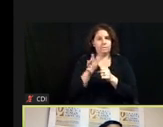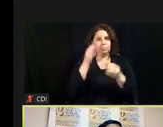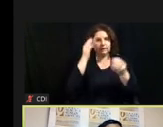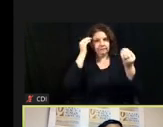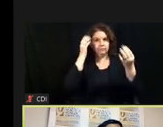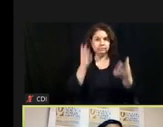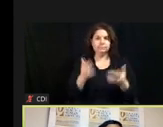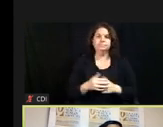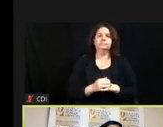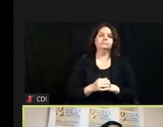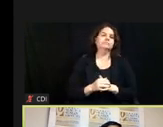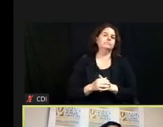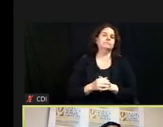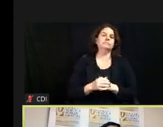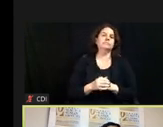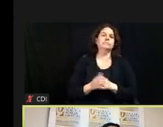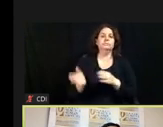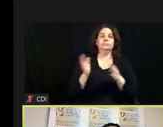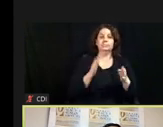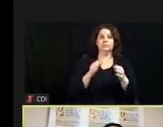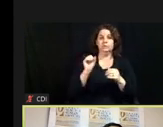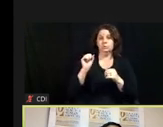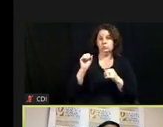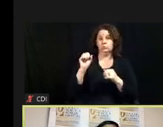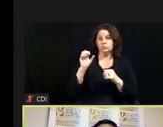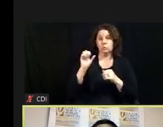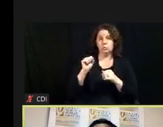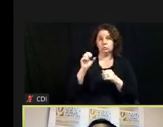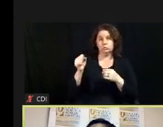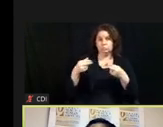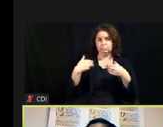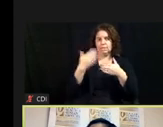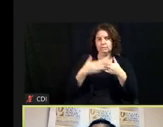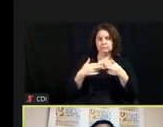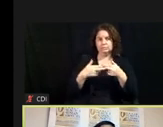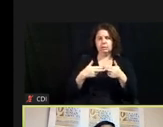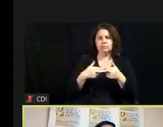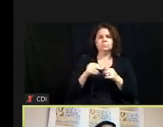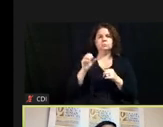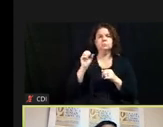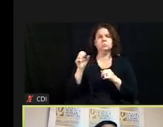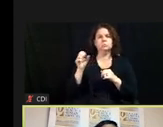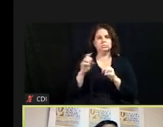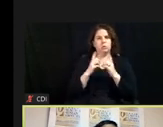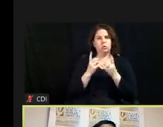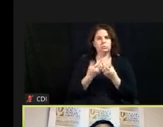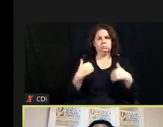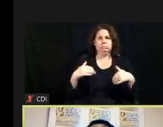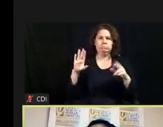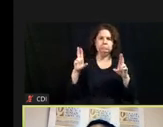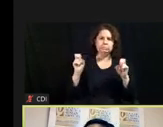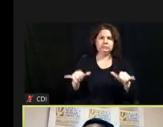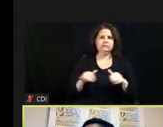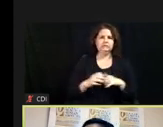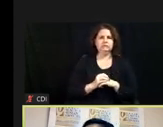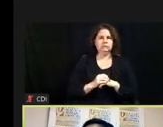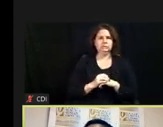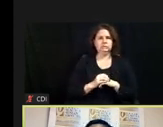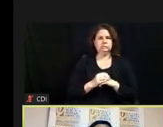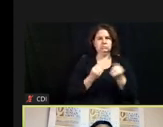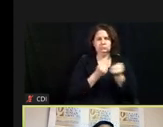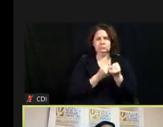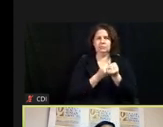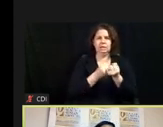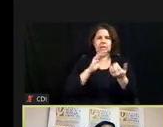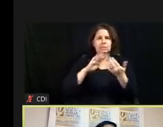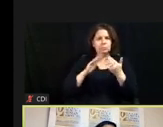Our social services department has also been tremendously active, supporting our community through COVID,